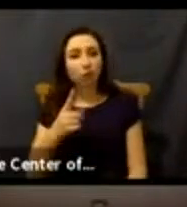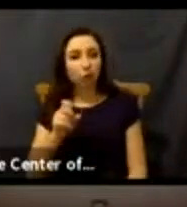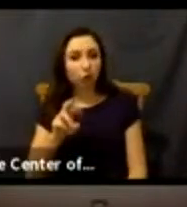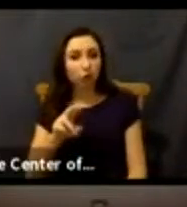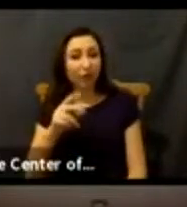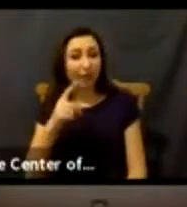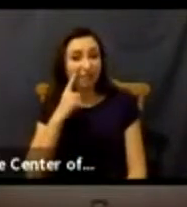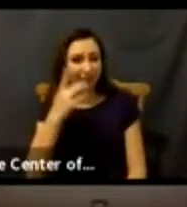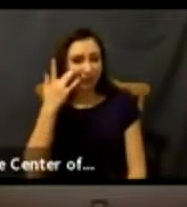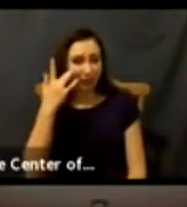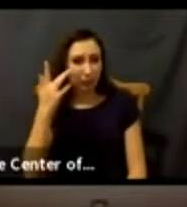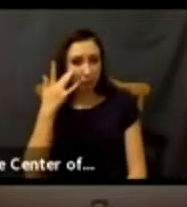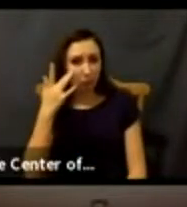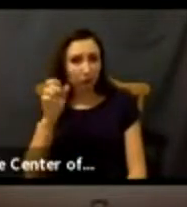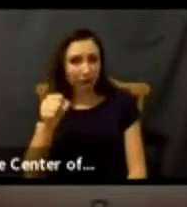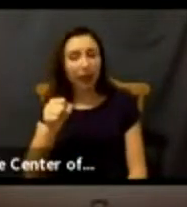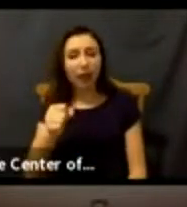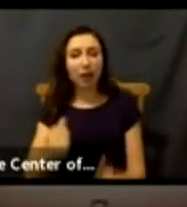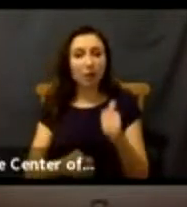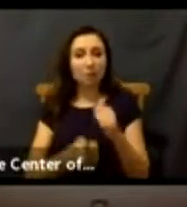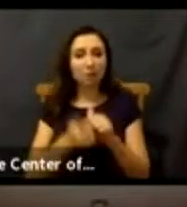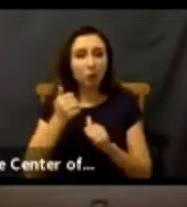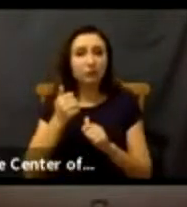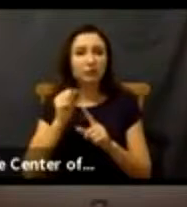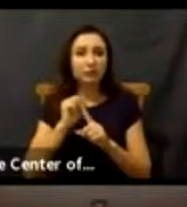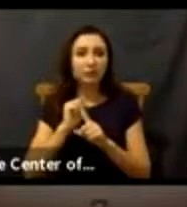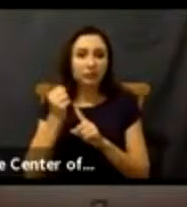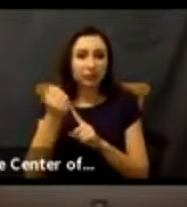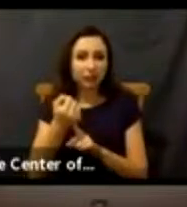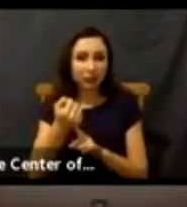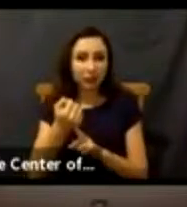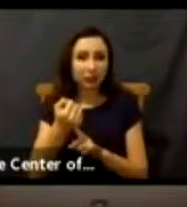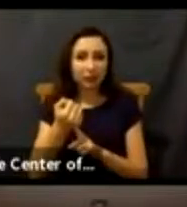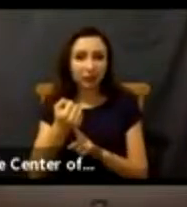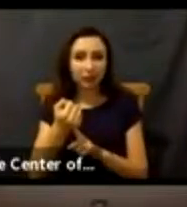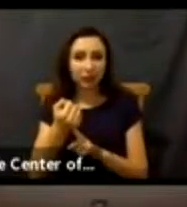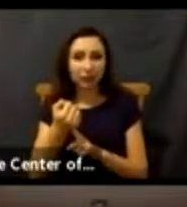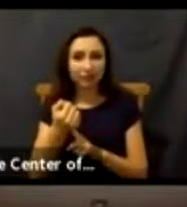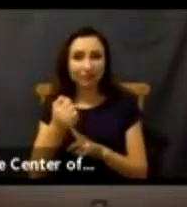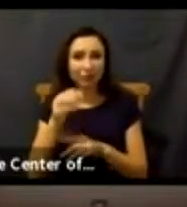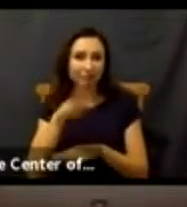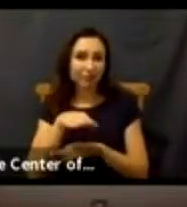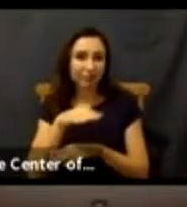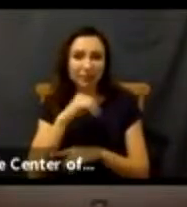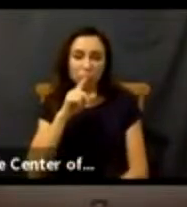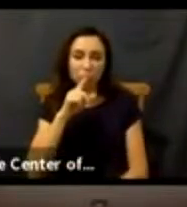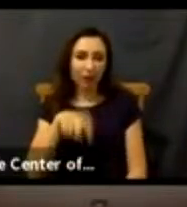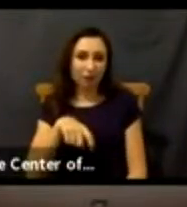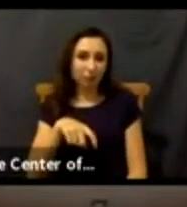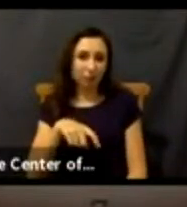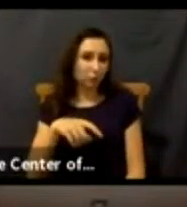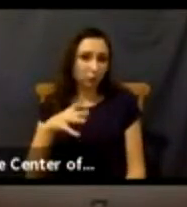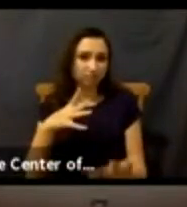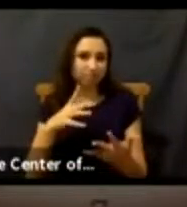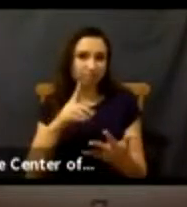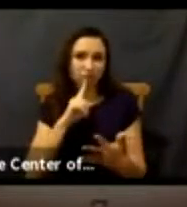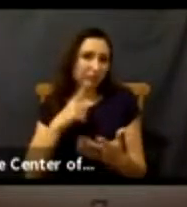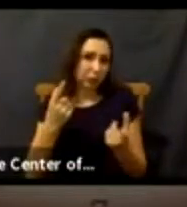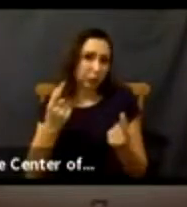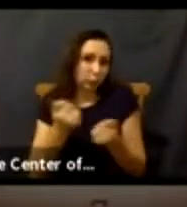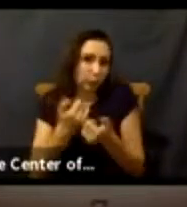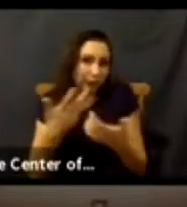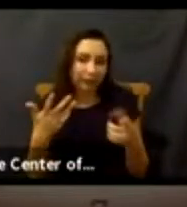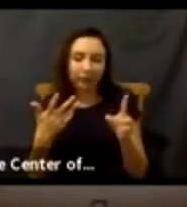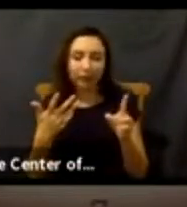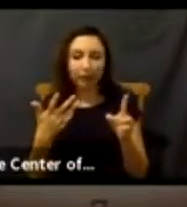I never know. Most of these cases that I do end up being evening cases. They go on and on sometimes. And then they start